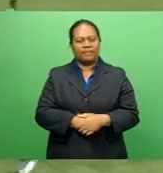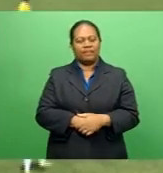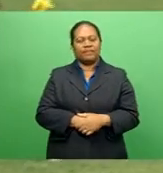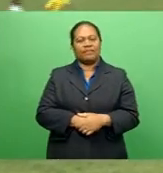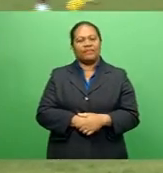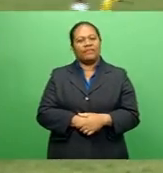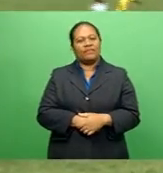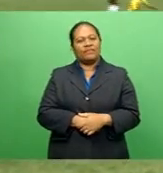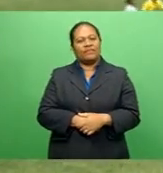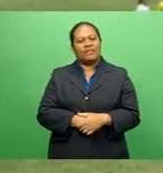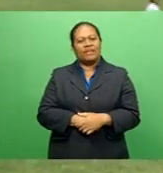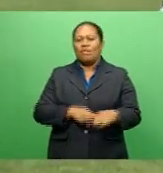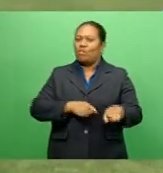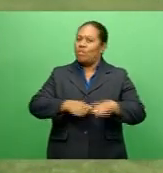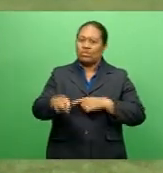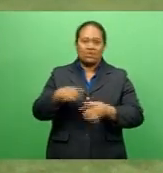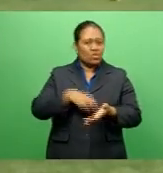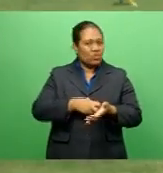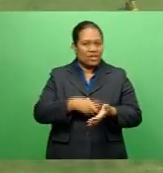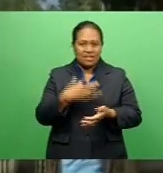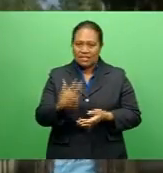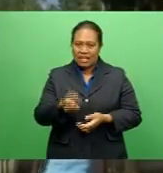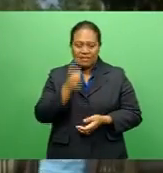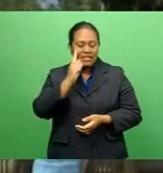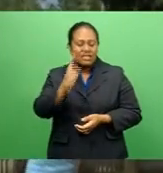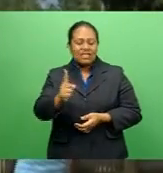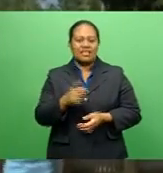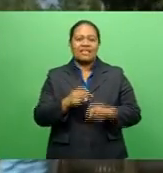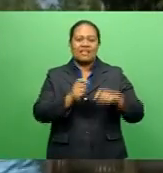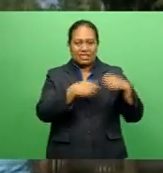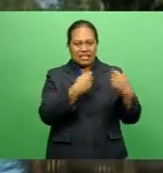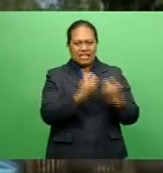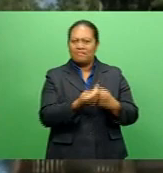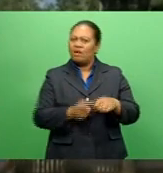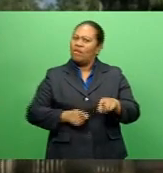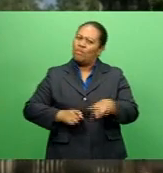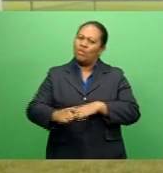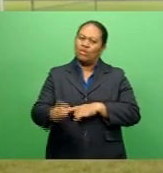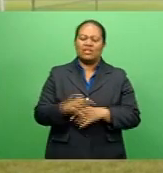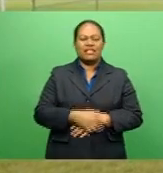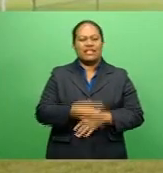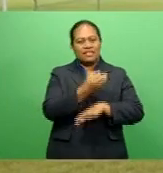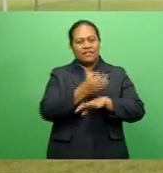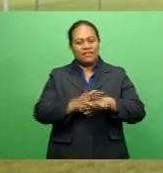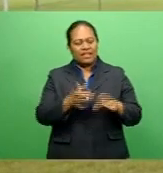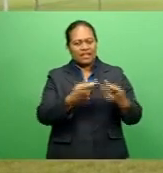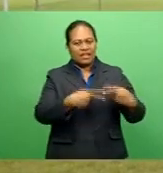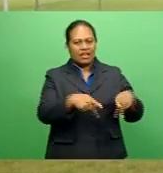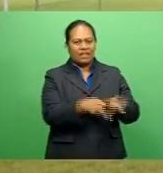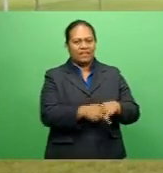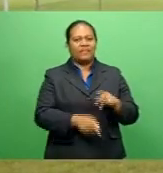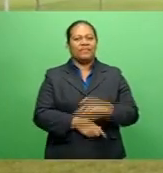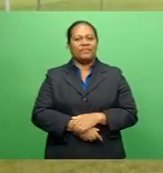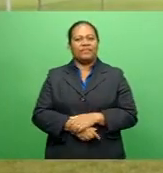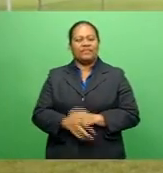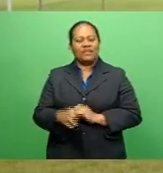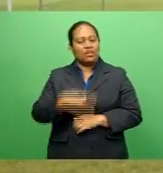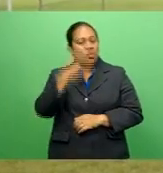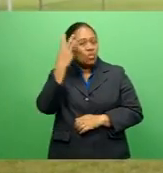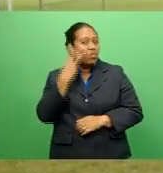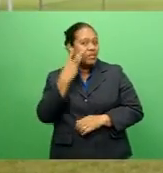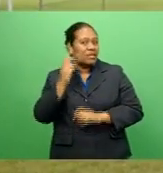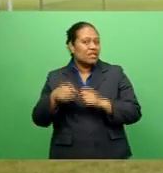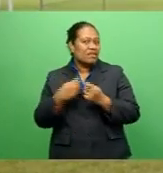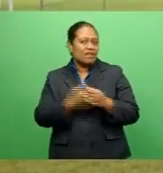There are a lot of weaknesses that I've noticed in the team, especially in our midfield area. The Nanranga men's and women's teams will